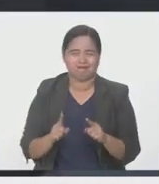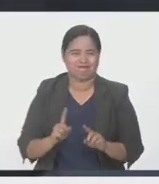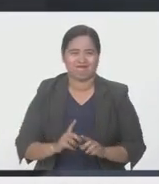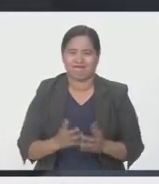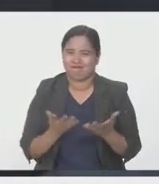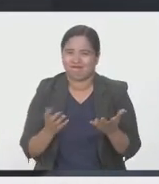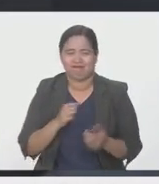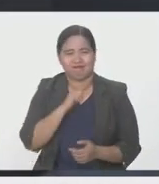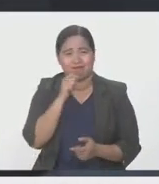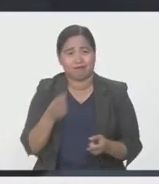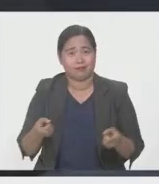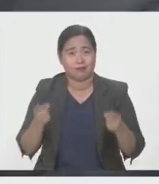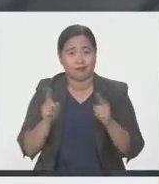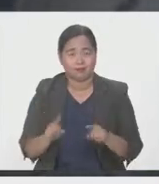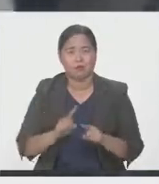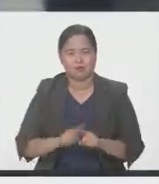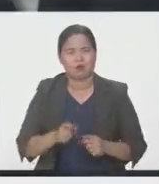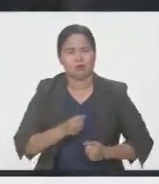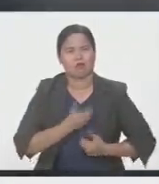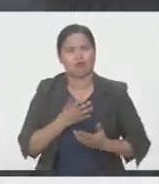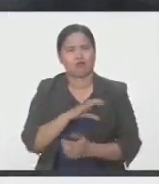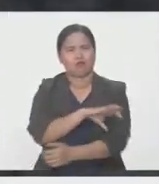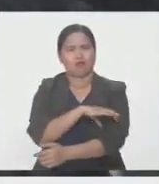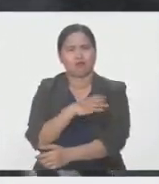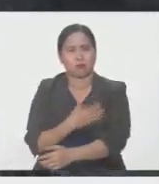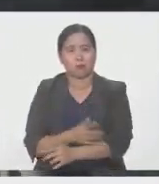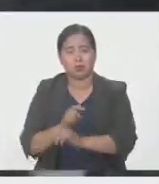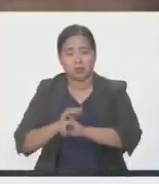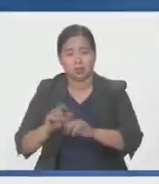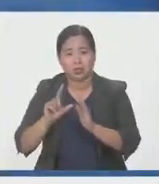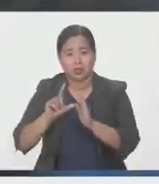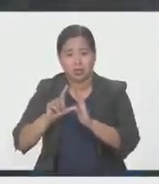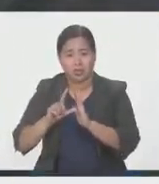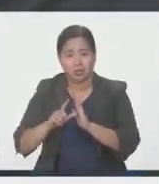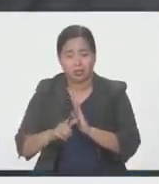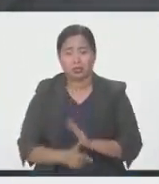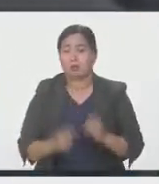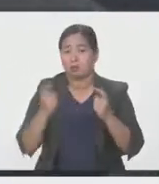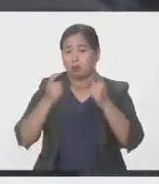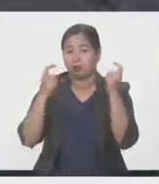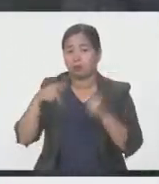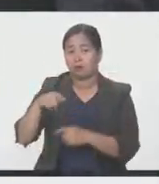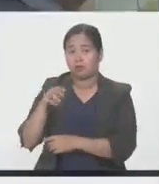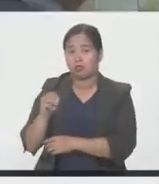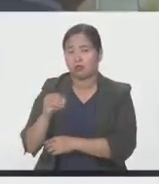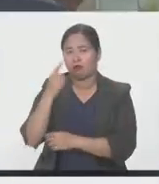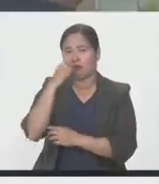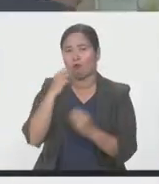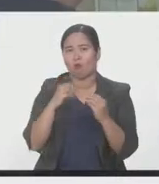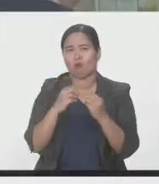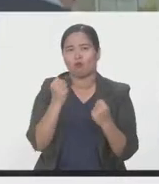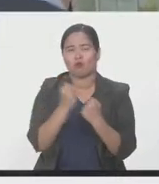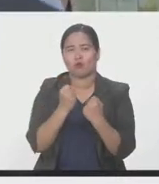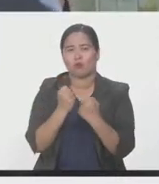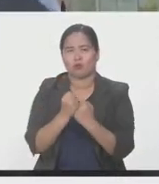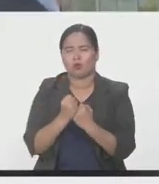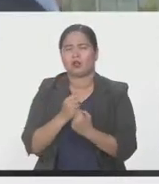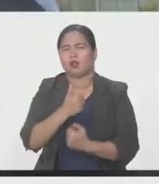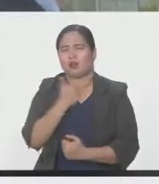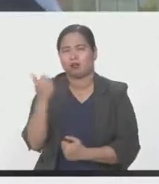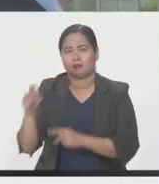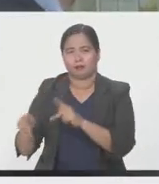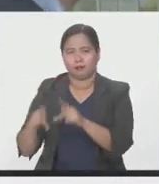case. Nevertheless, he expressed confidence that he would eventually assume the role of prime minister with more support from the Dutch people behind him.